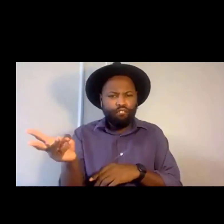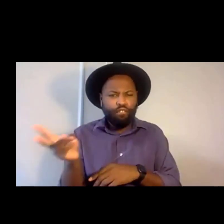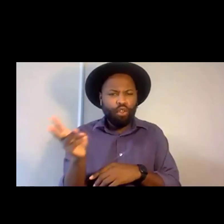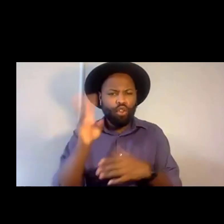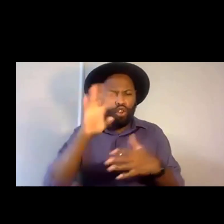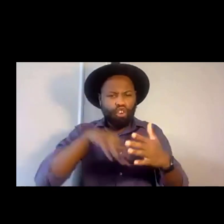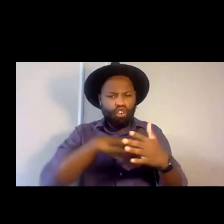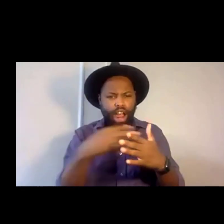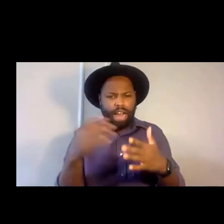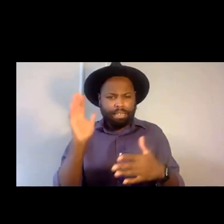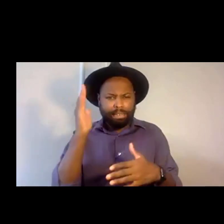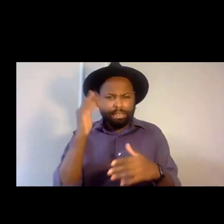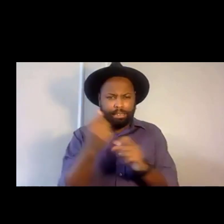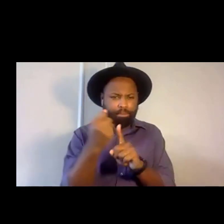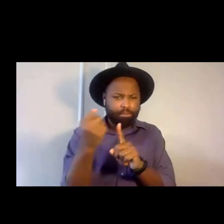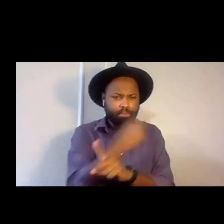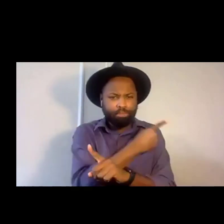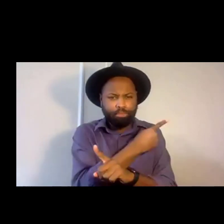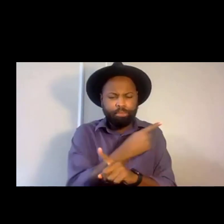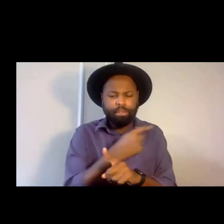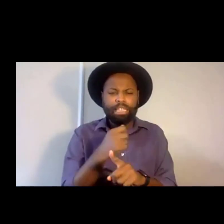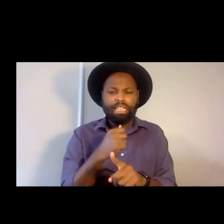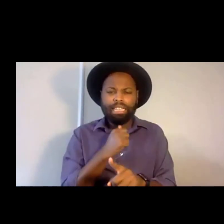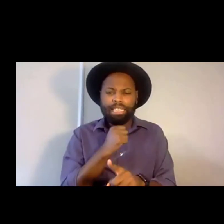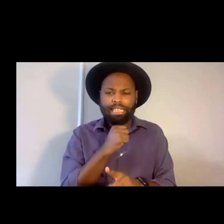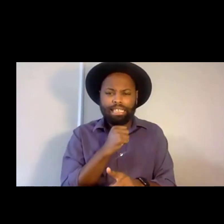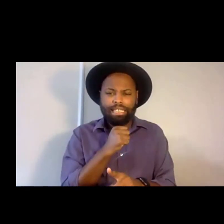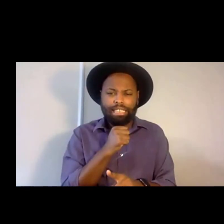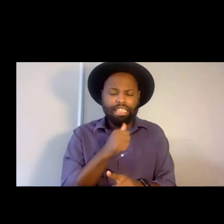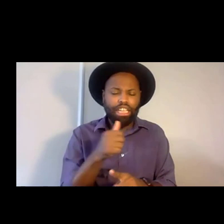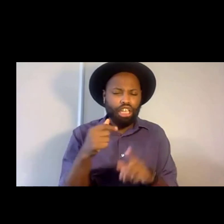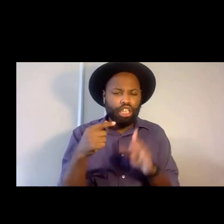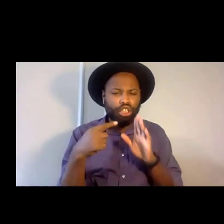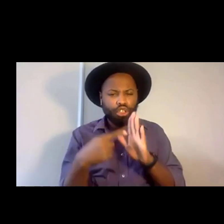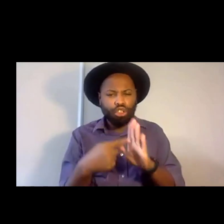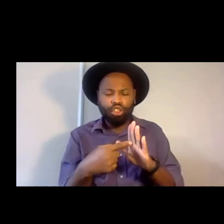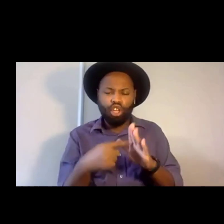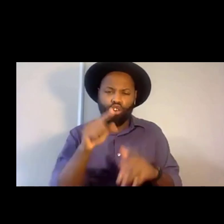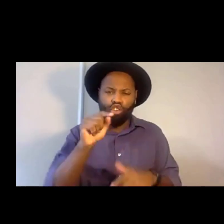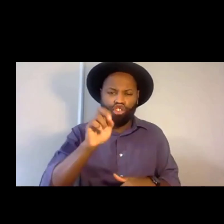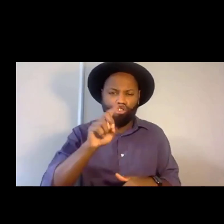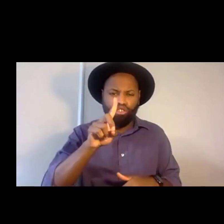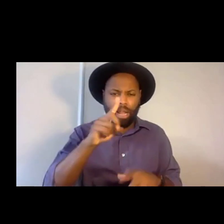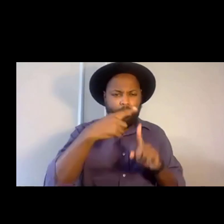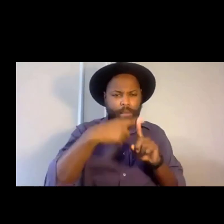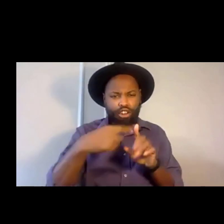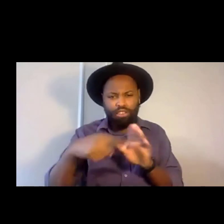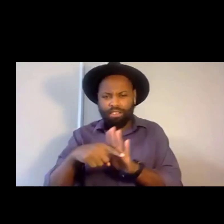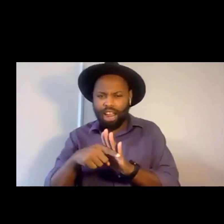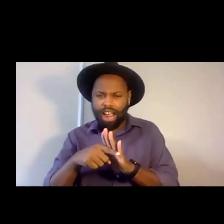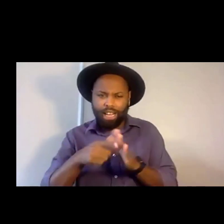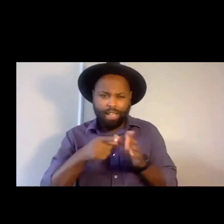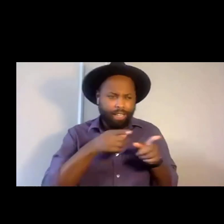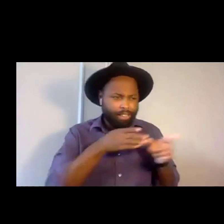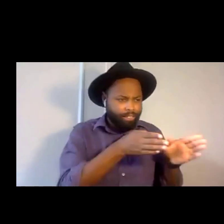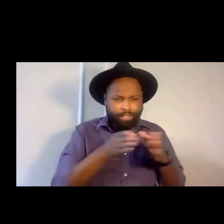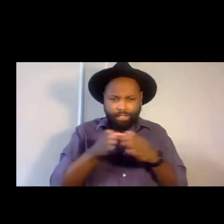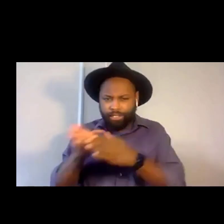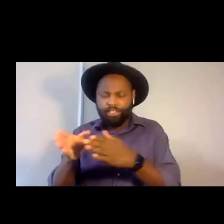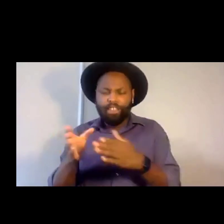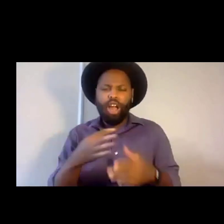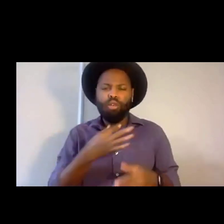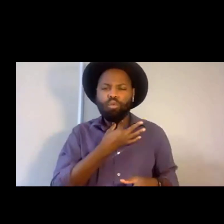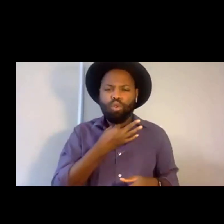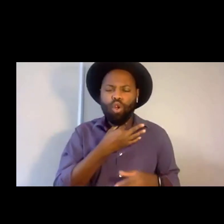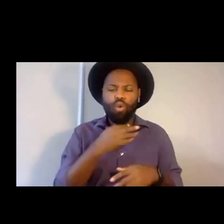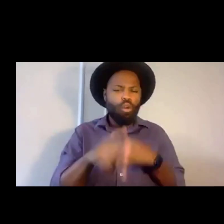more random and did not show a particular trend in either a positive or negative direction. I was wondering what can contribute to some of the